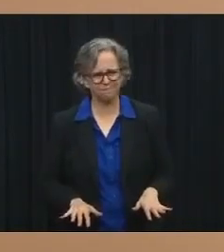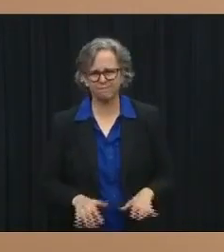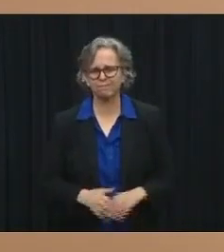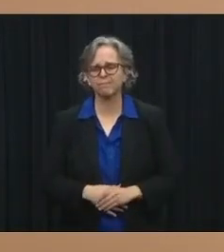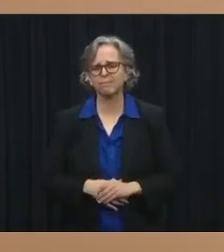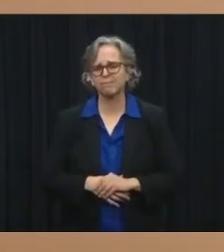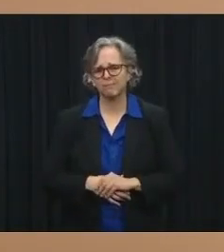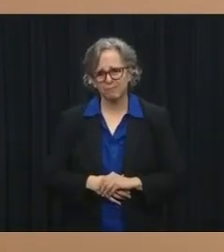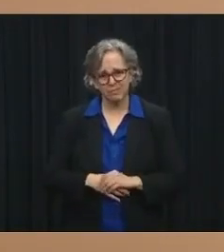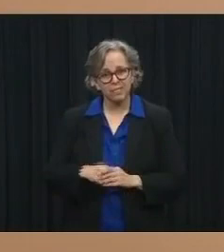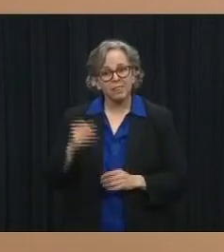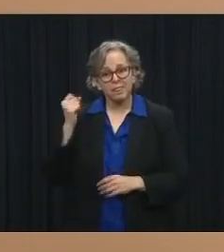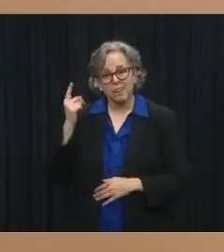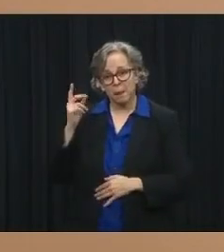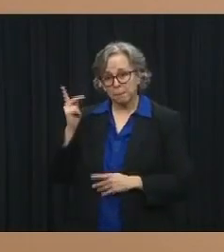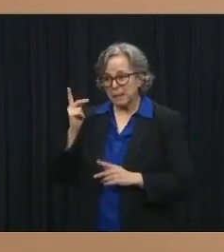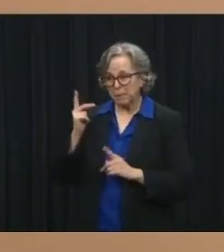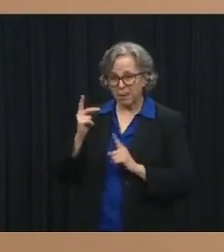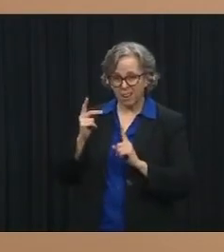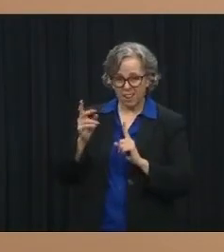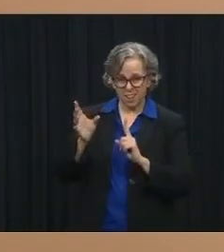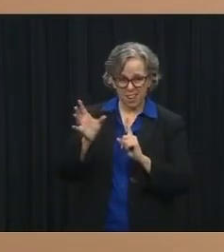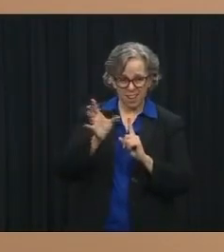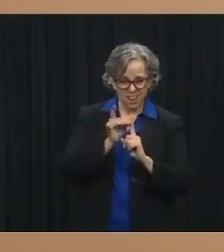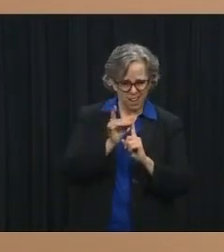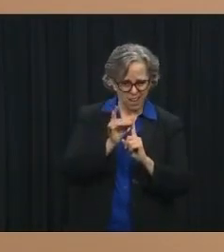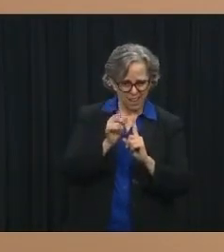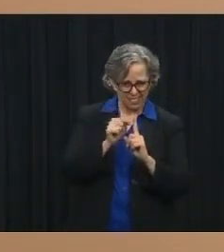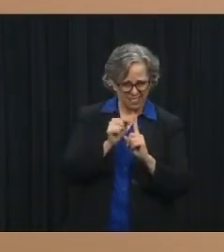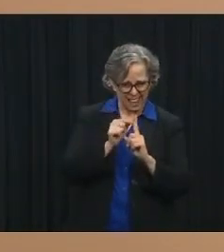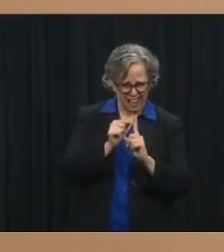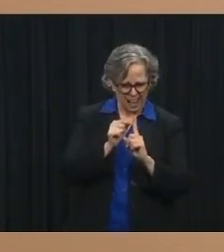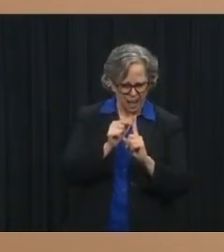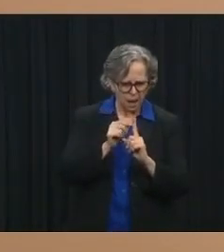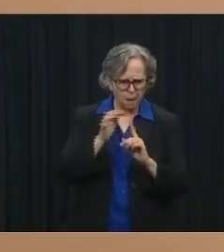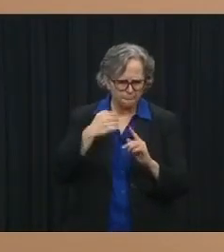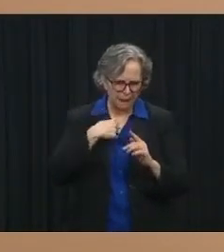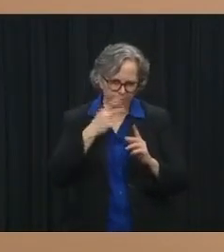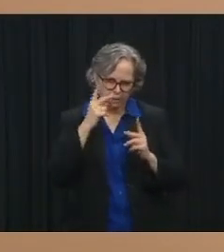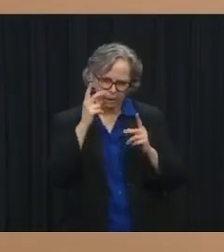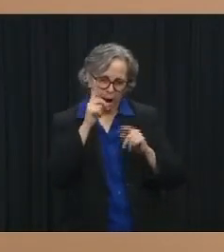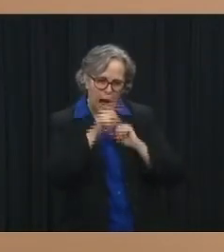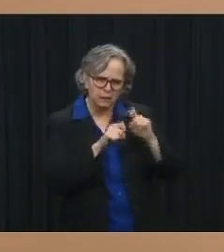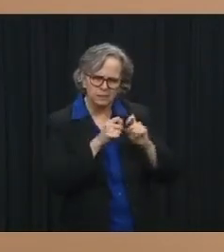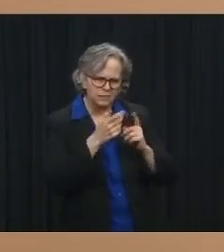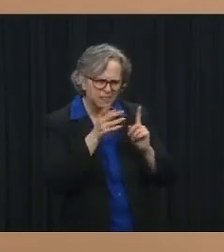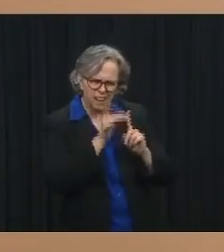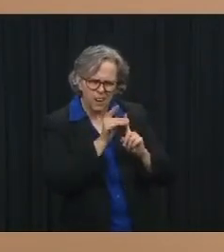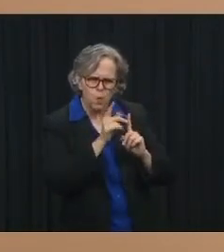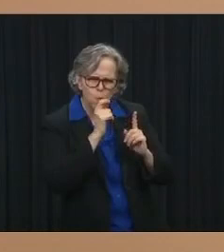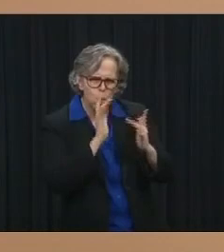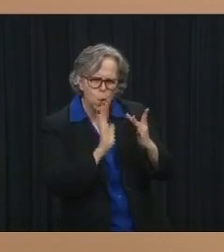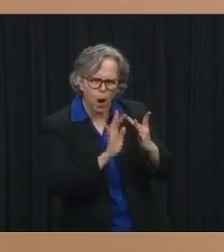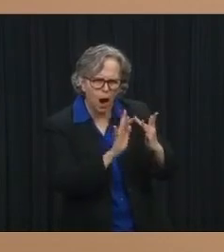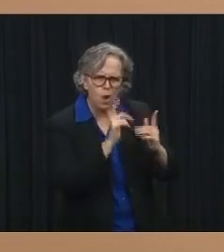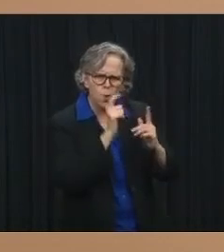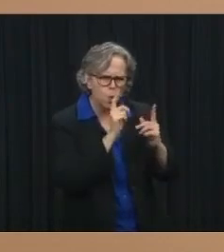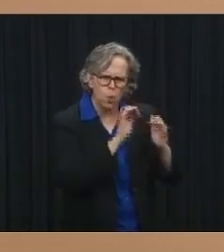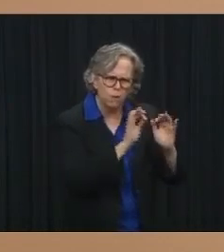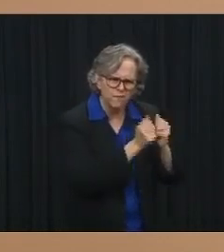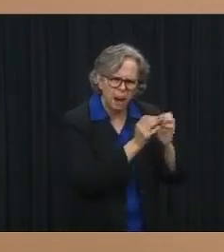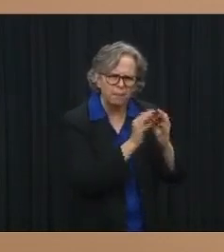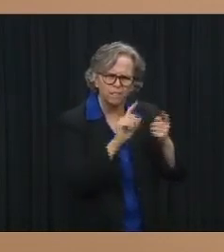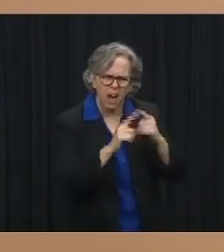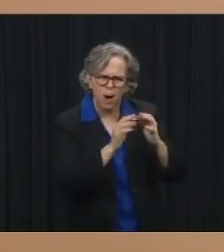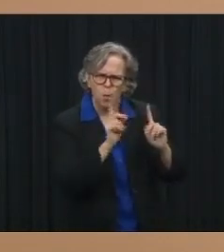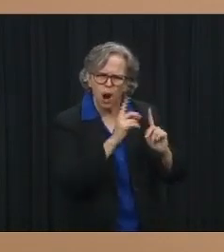we have very limited supplies of, and by keeping people doing social distancing. The lockdown